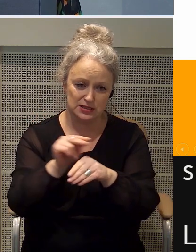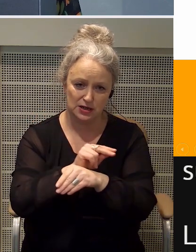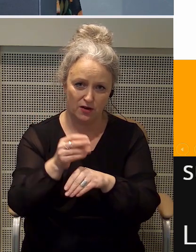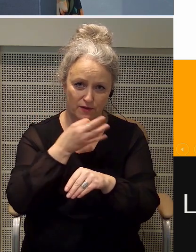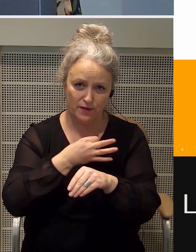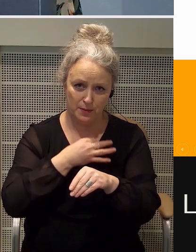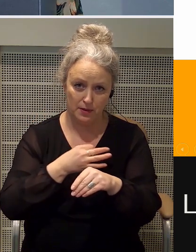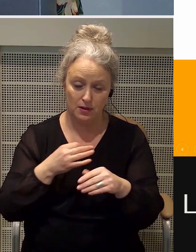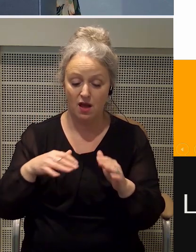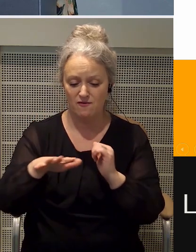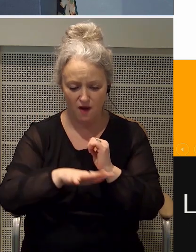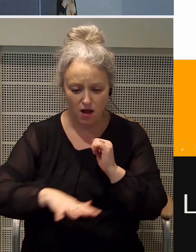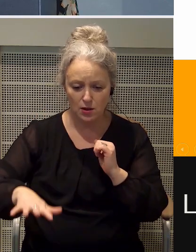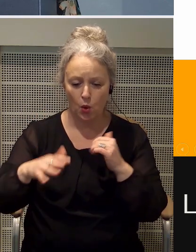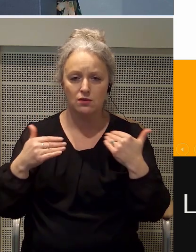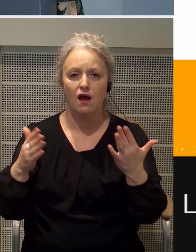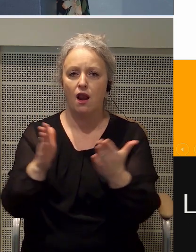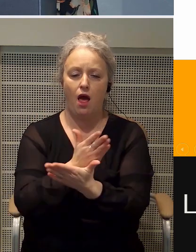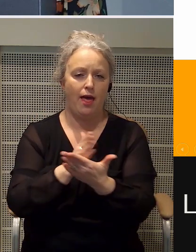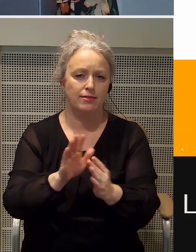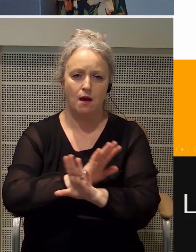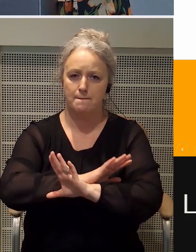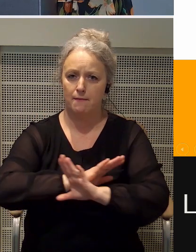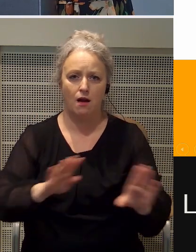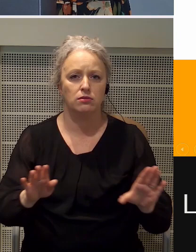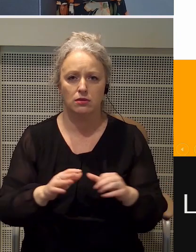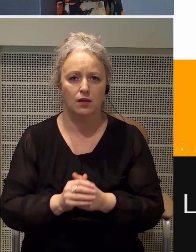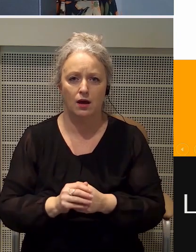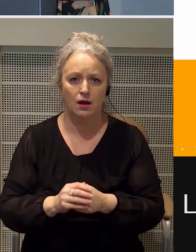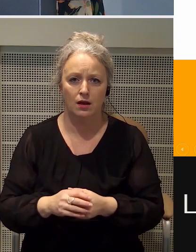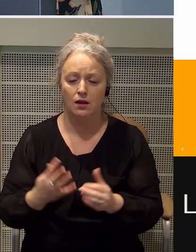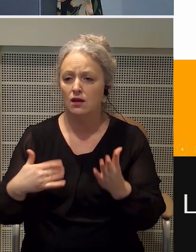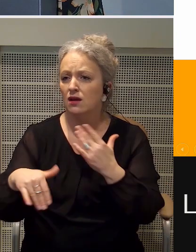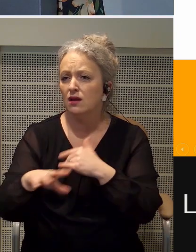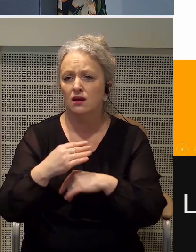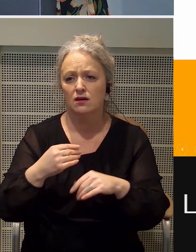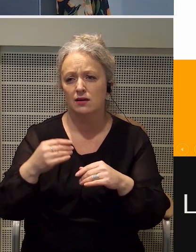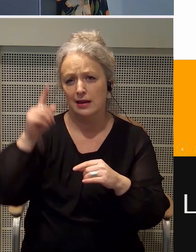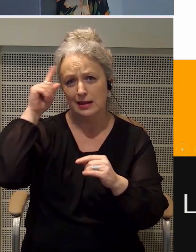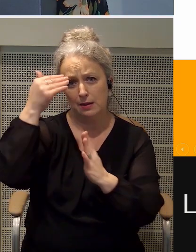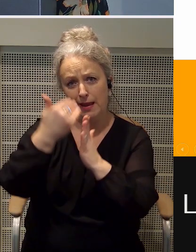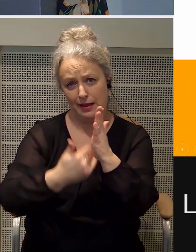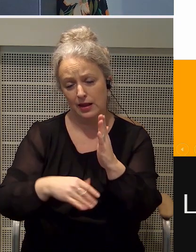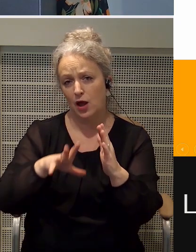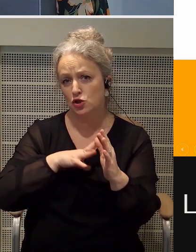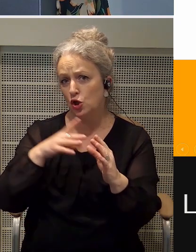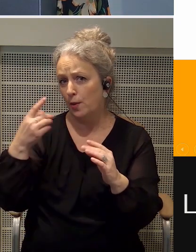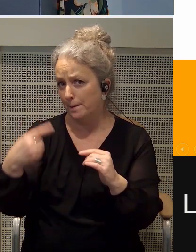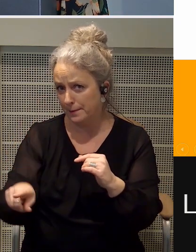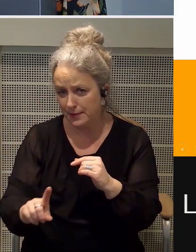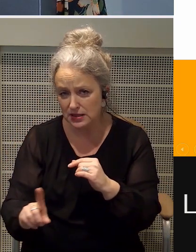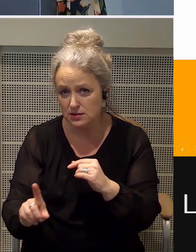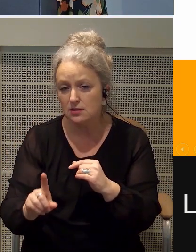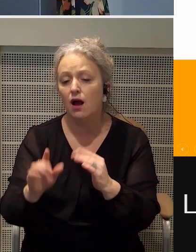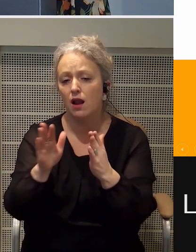you can see some very expensive medicines, some examples. And in our opinion, we